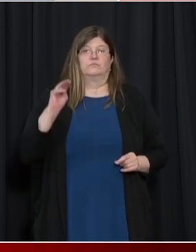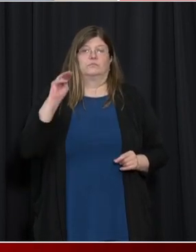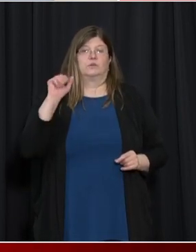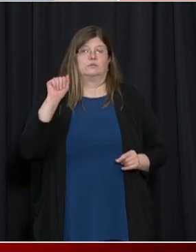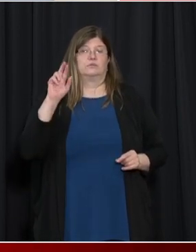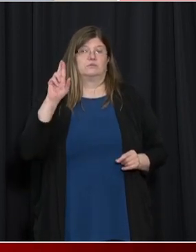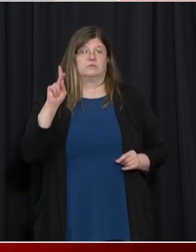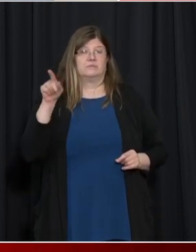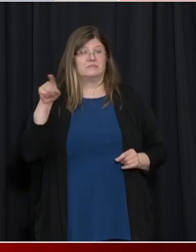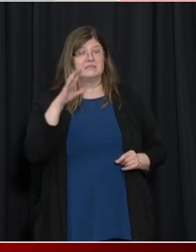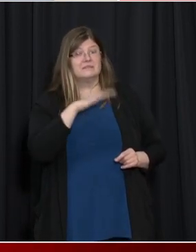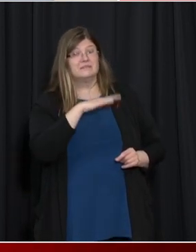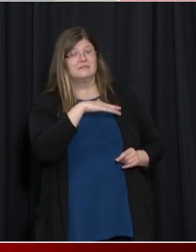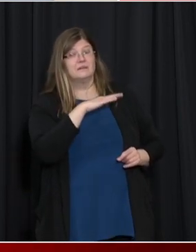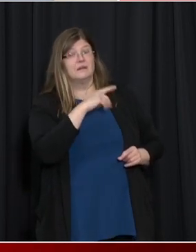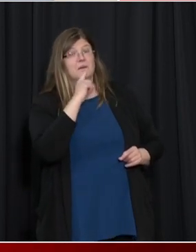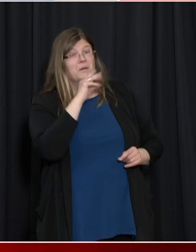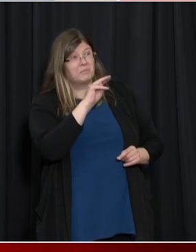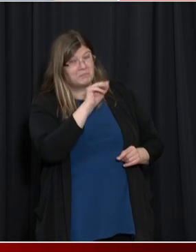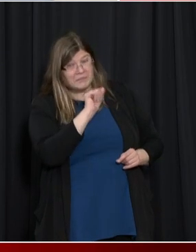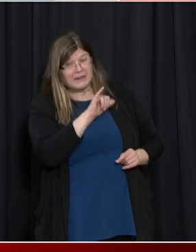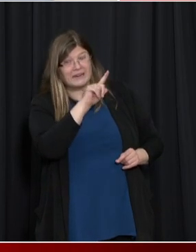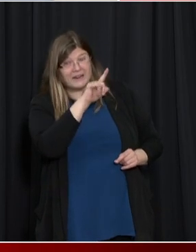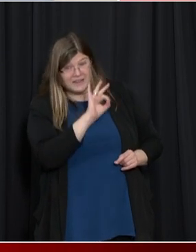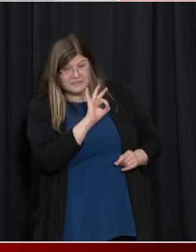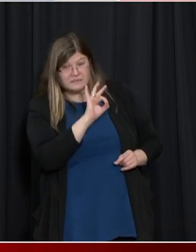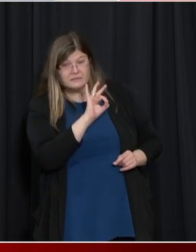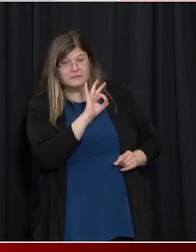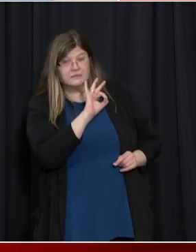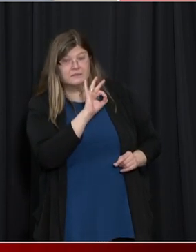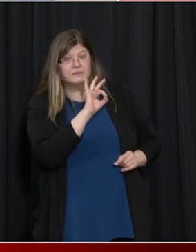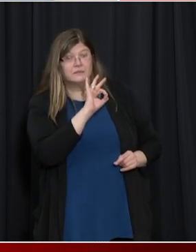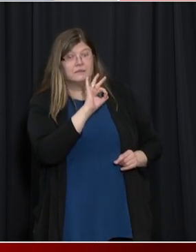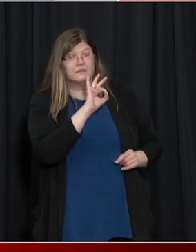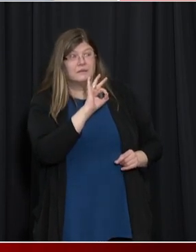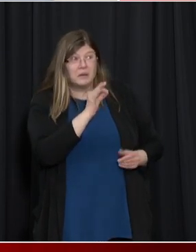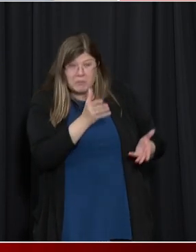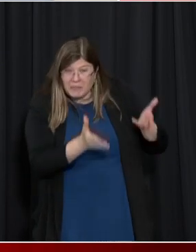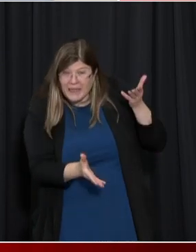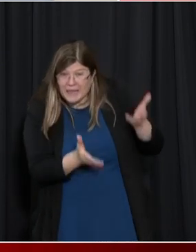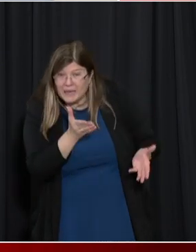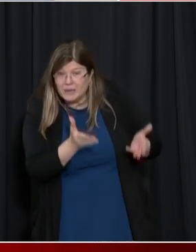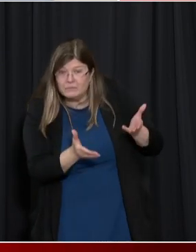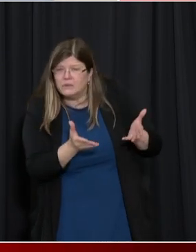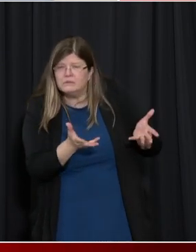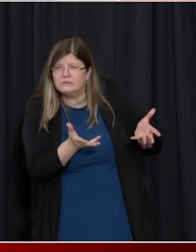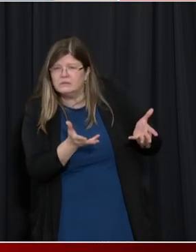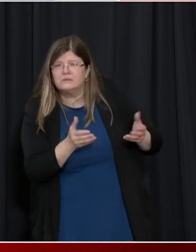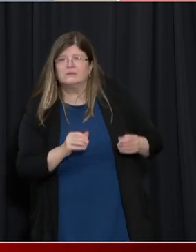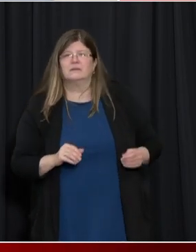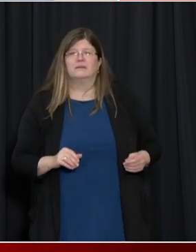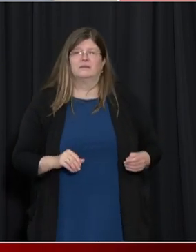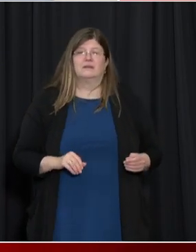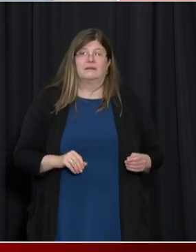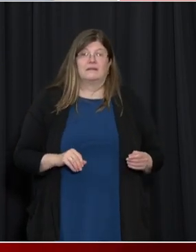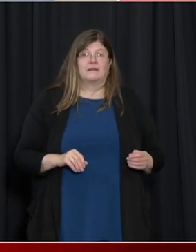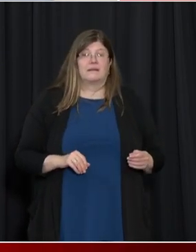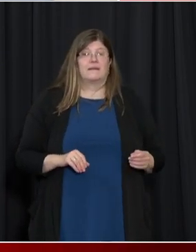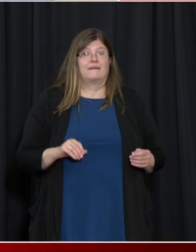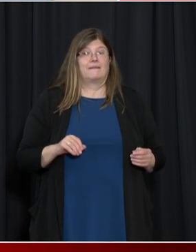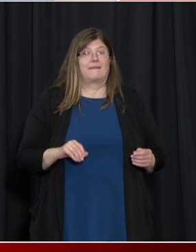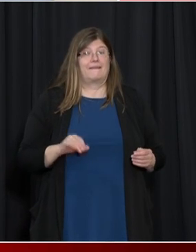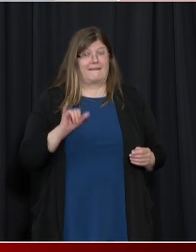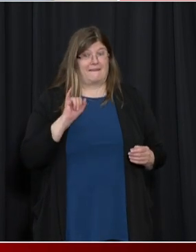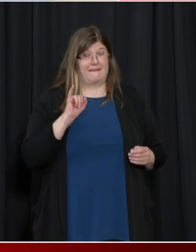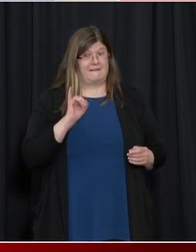Yep. If you talked about the trend in the epi curve and community spread is heading in the right direction, but